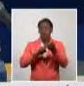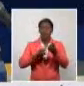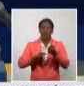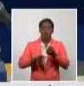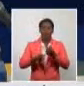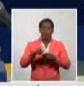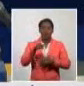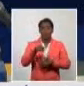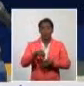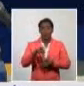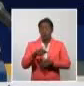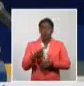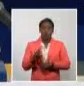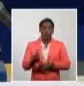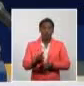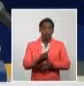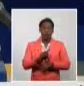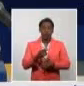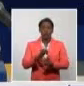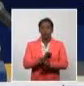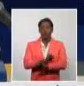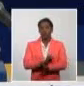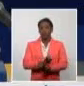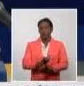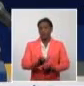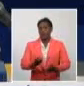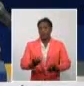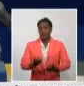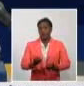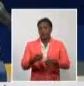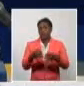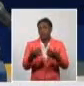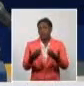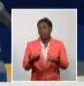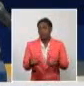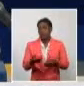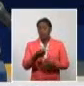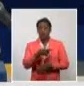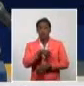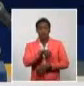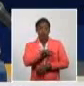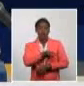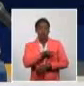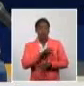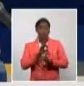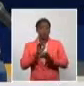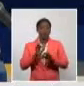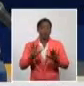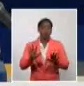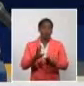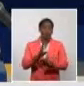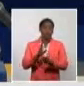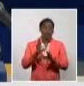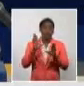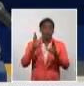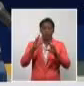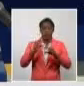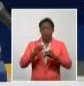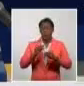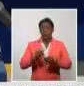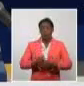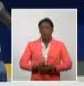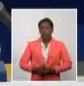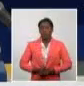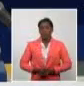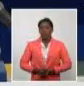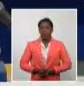Today we're going to give the information about what happened until yesterday at 12 o'clock at night. One comment, I was